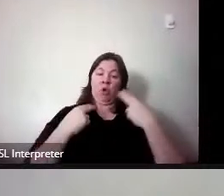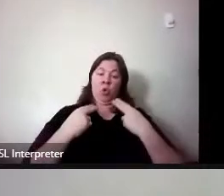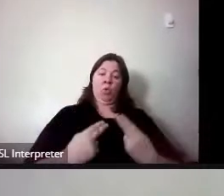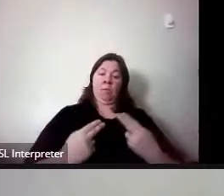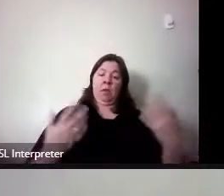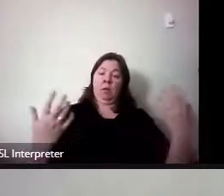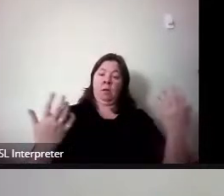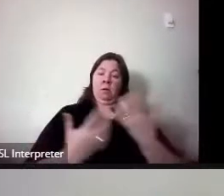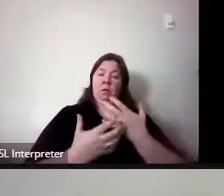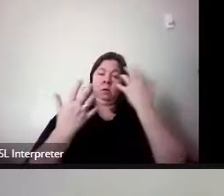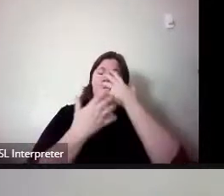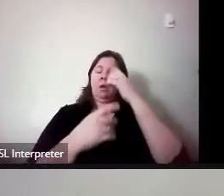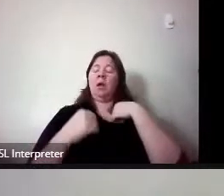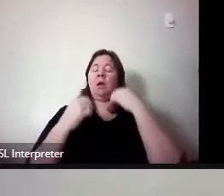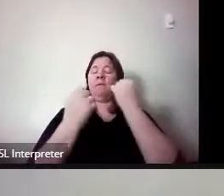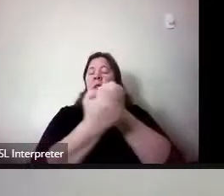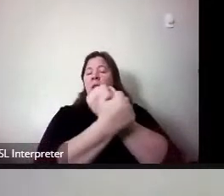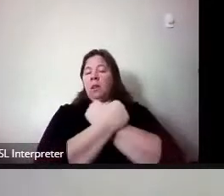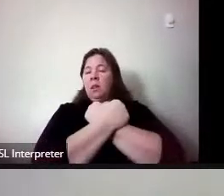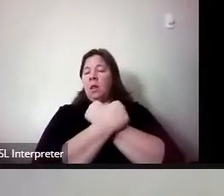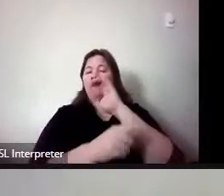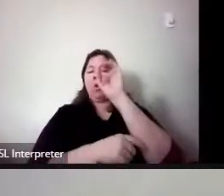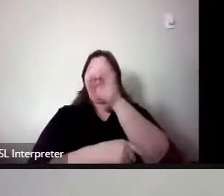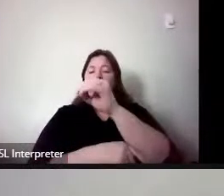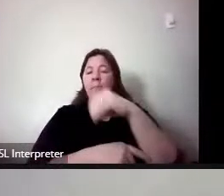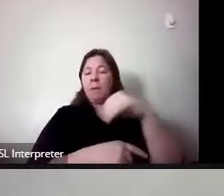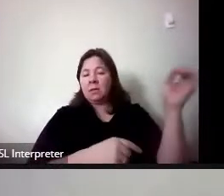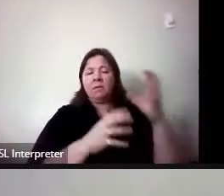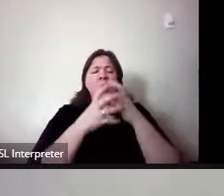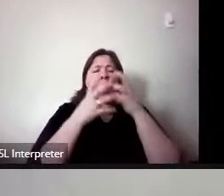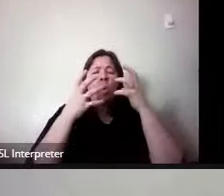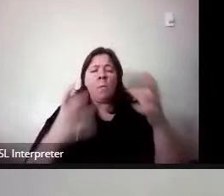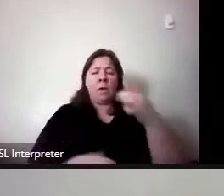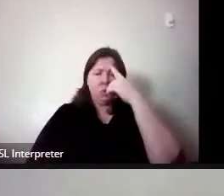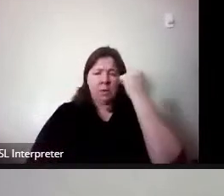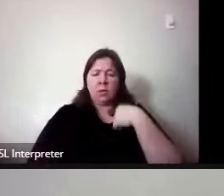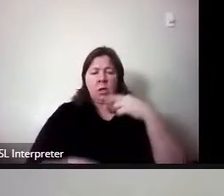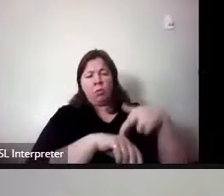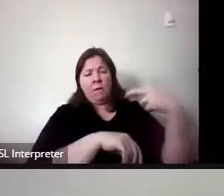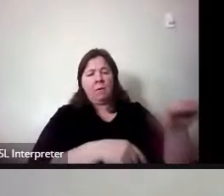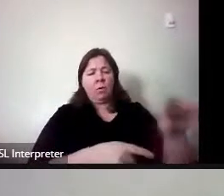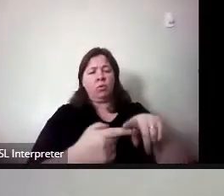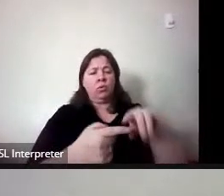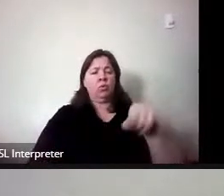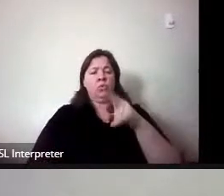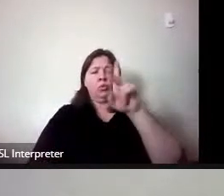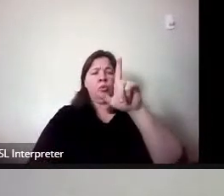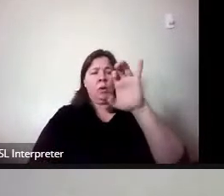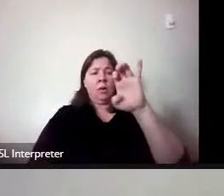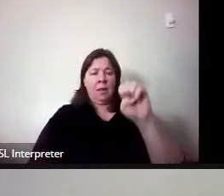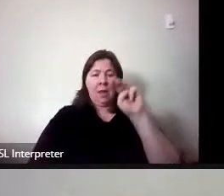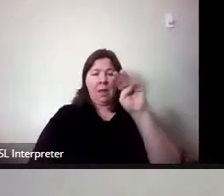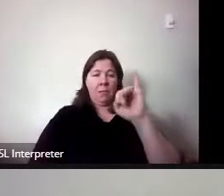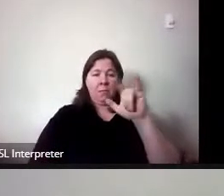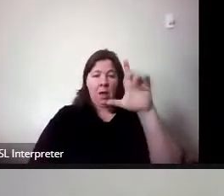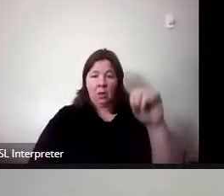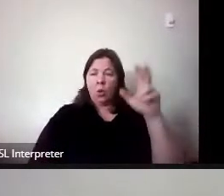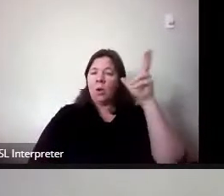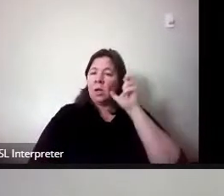and like that's what I said, love Onpassive so much. And we'll keep referring to Julia and Milo, because you hear the